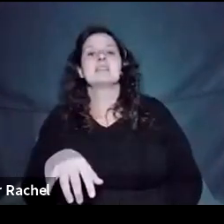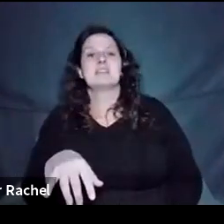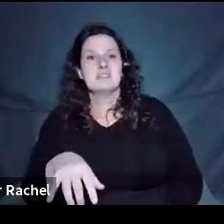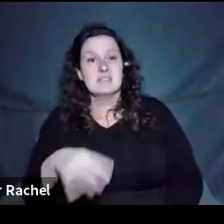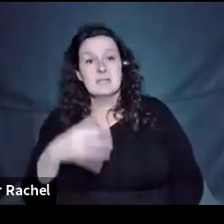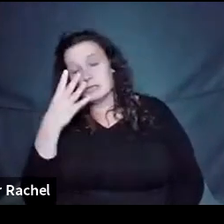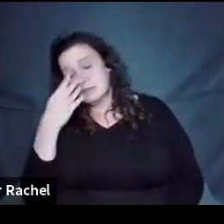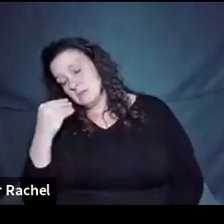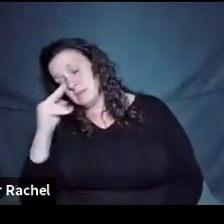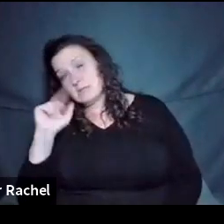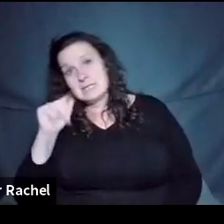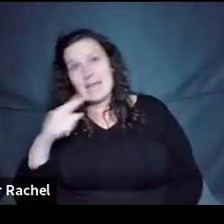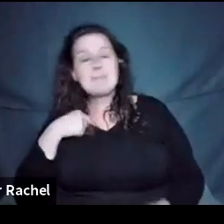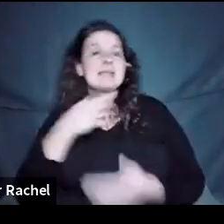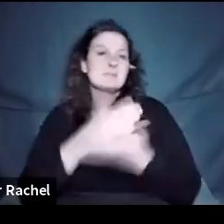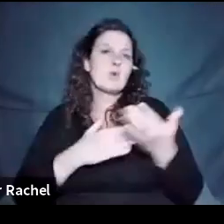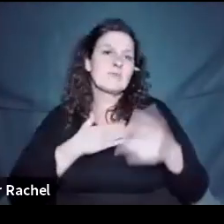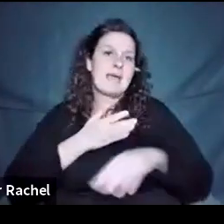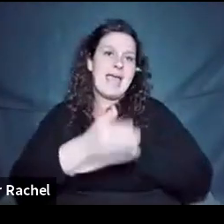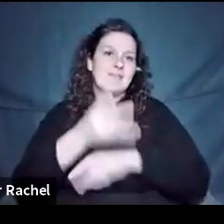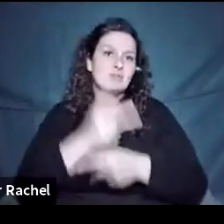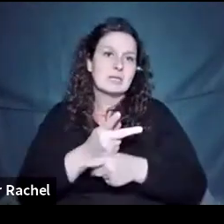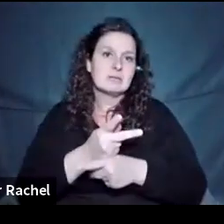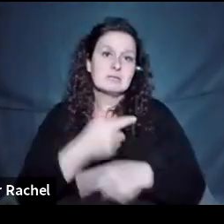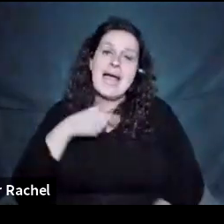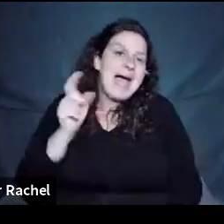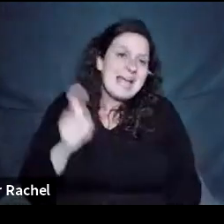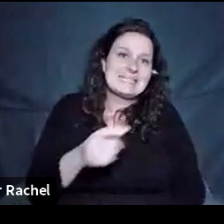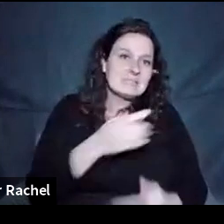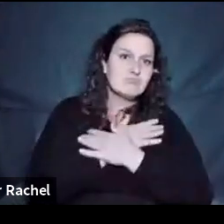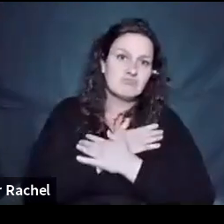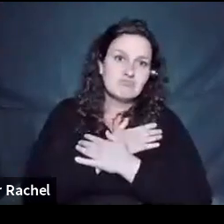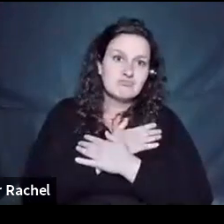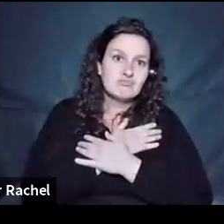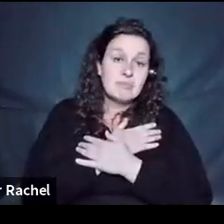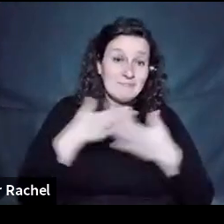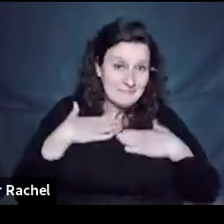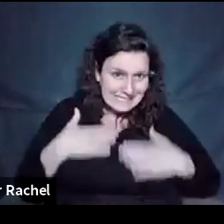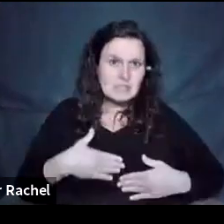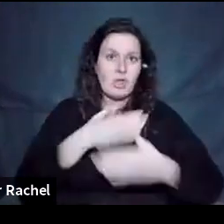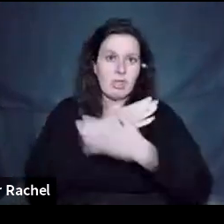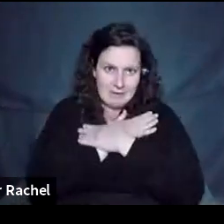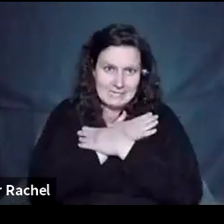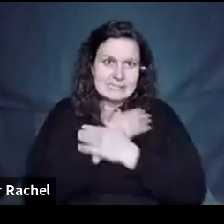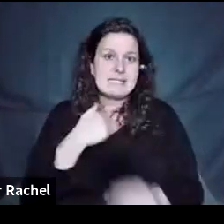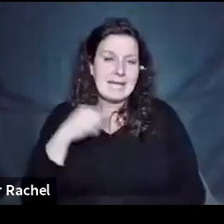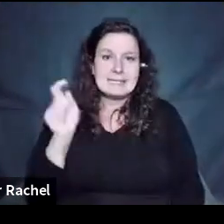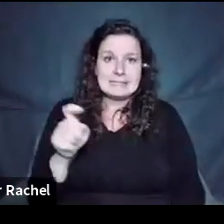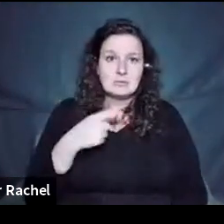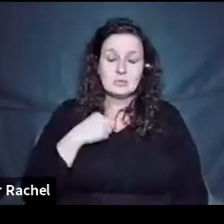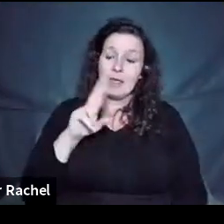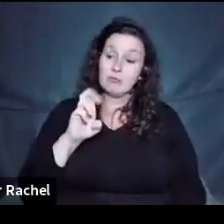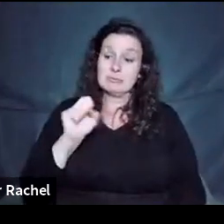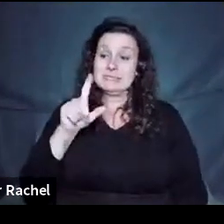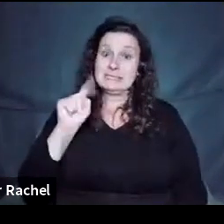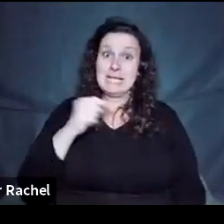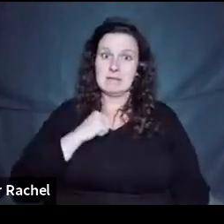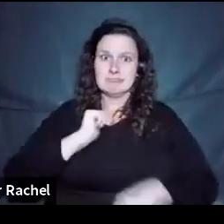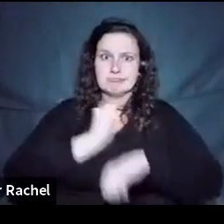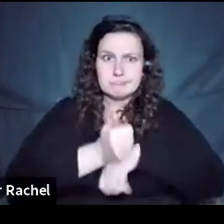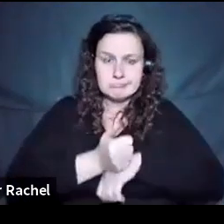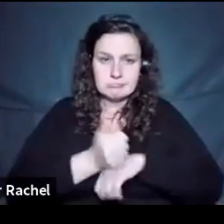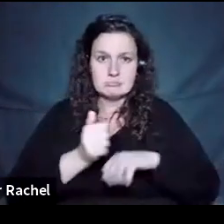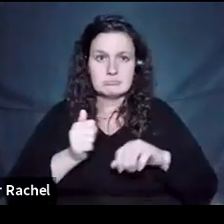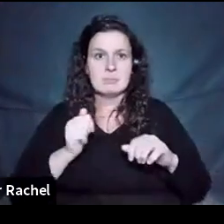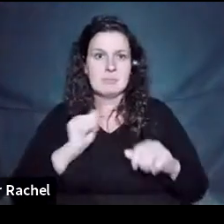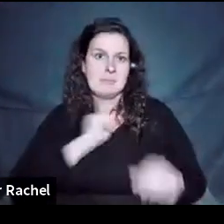nap was part of my aftercare. It's like I needed to physically rest to reset myself.